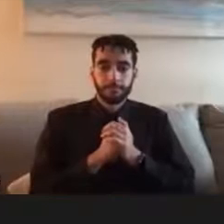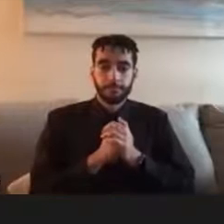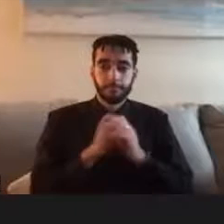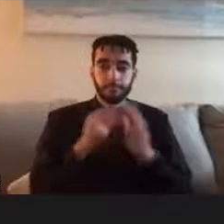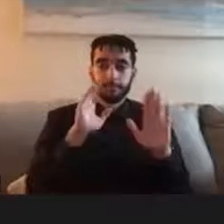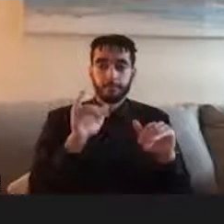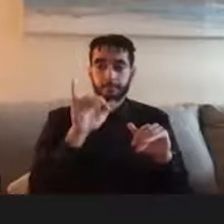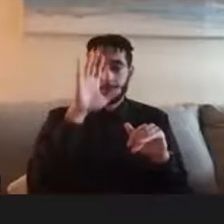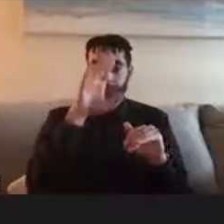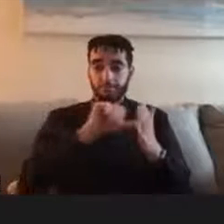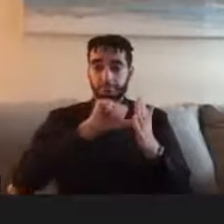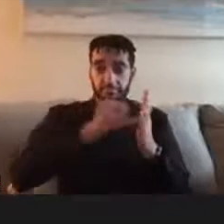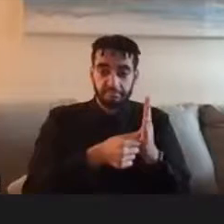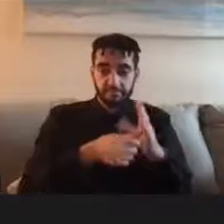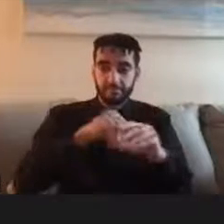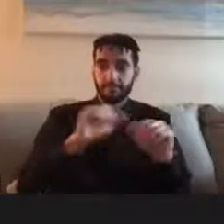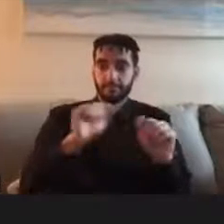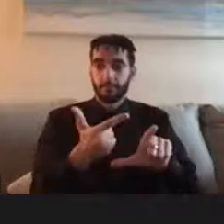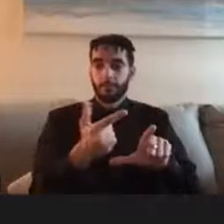embedded in all the programs.